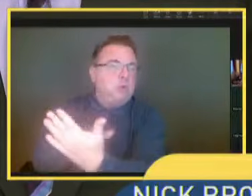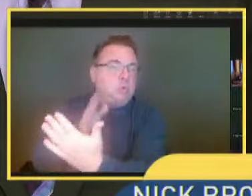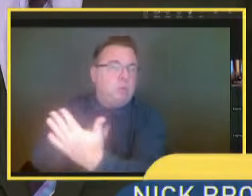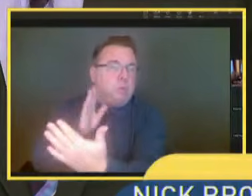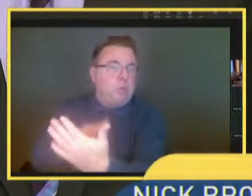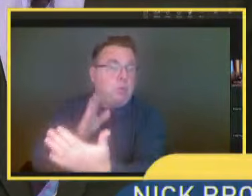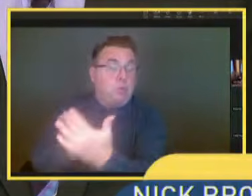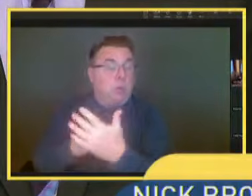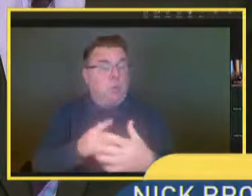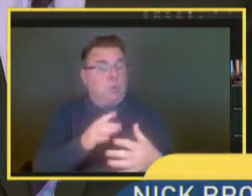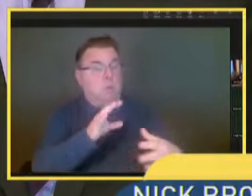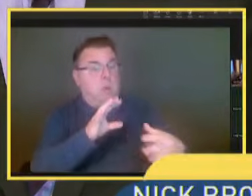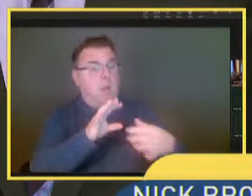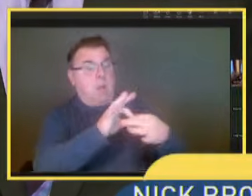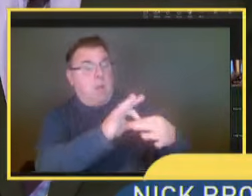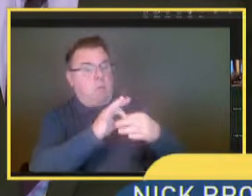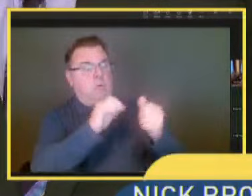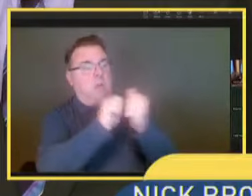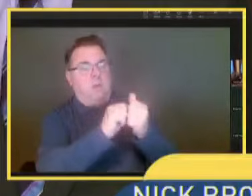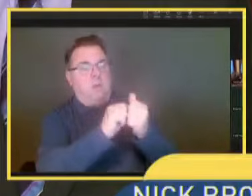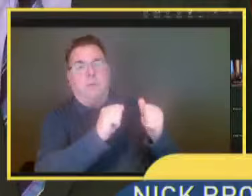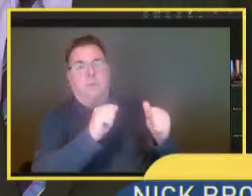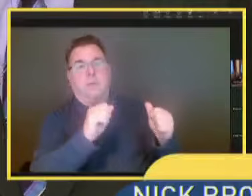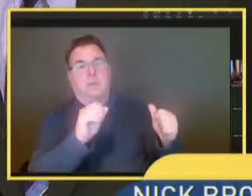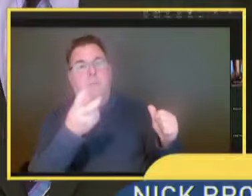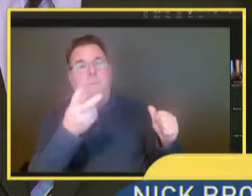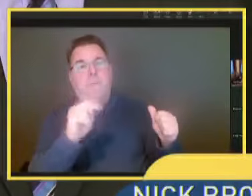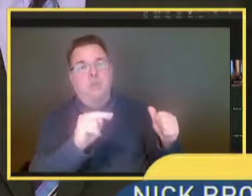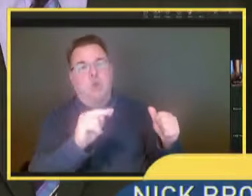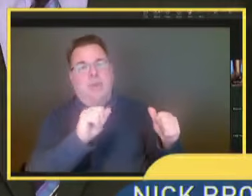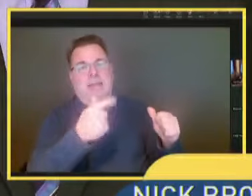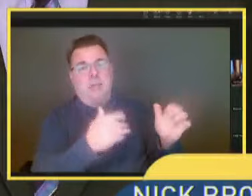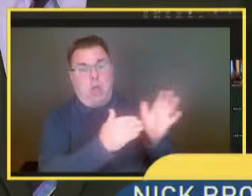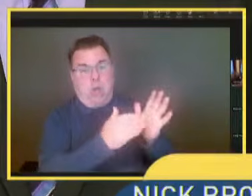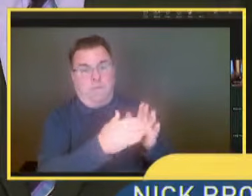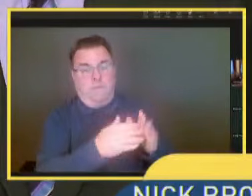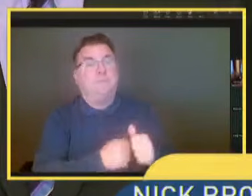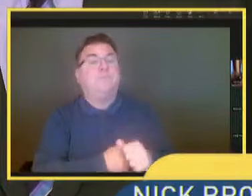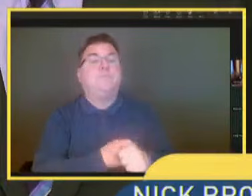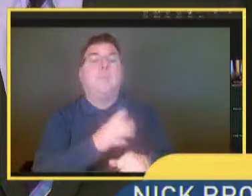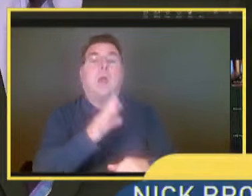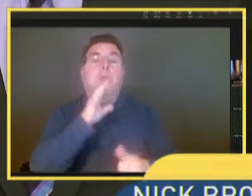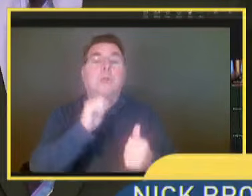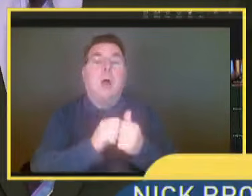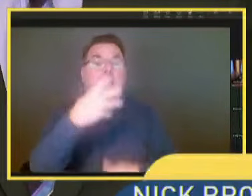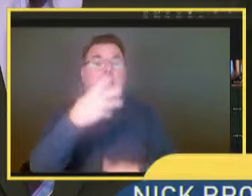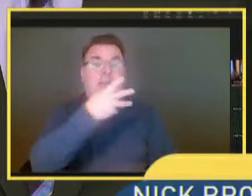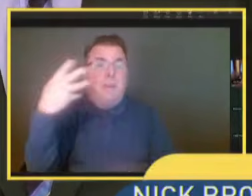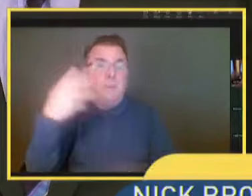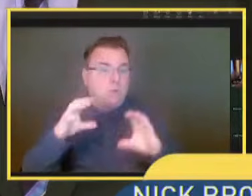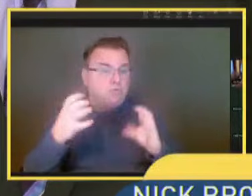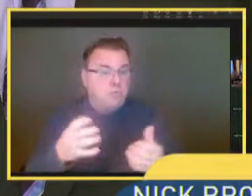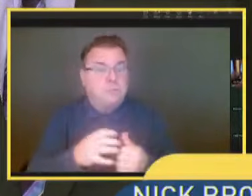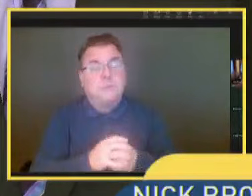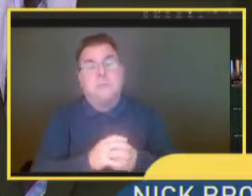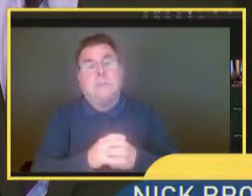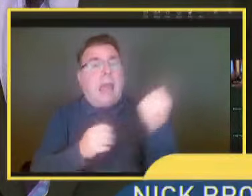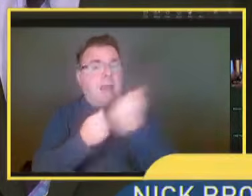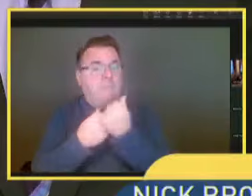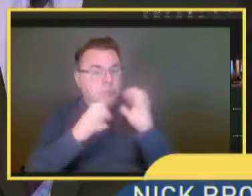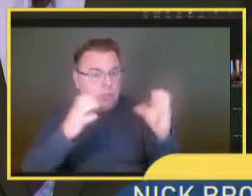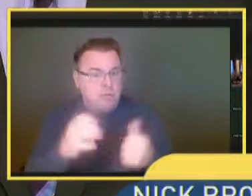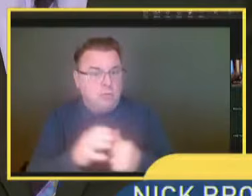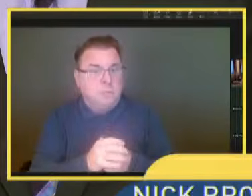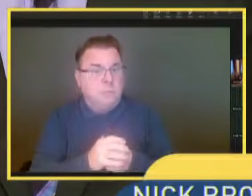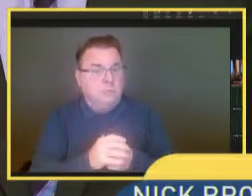Minnesota AG's office on a regular basis. We have also been in touch with immigration and advocate voices since day one to track the federal actions